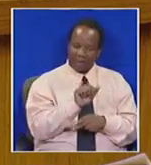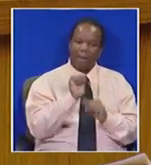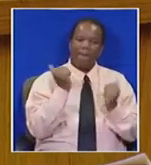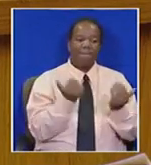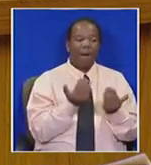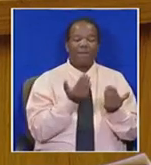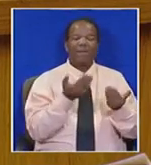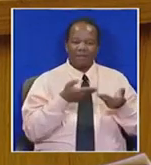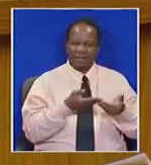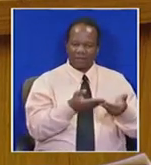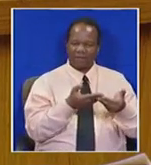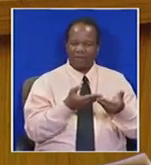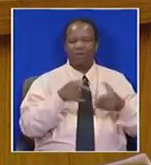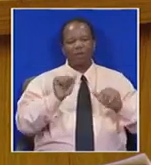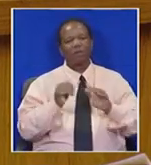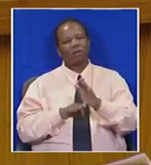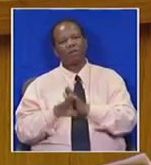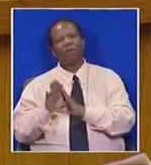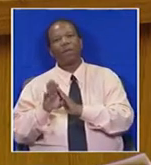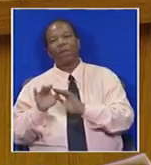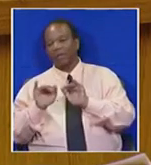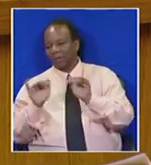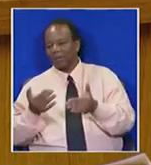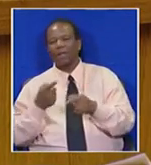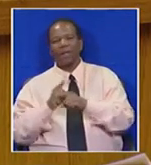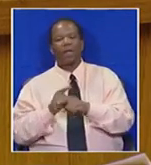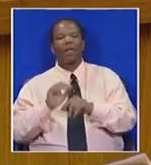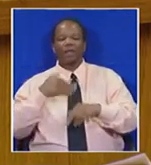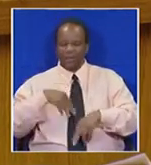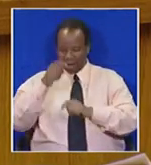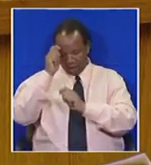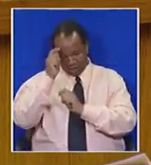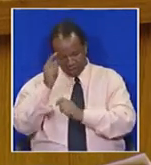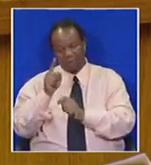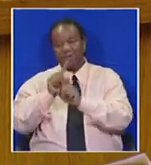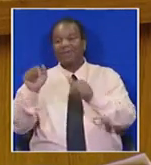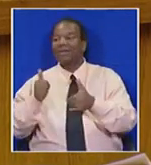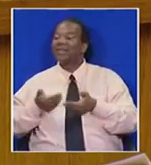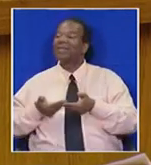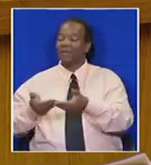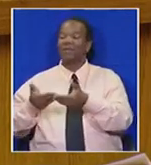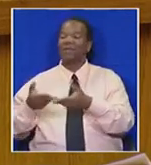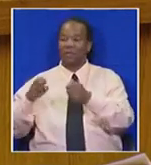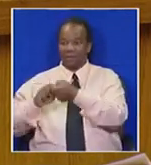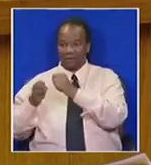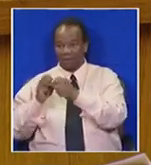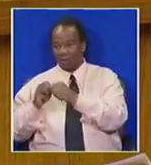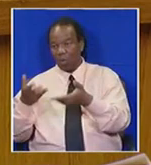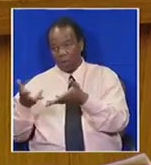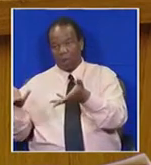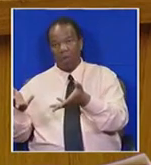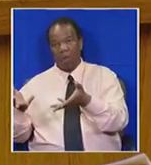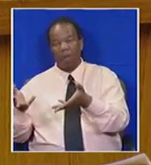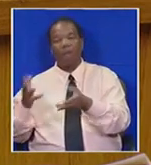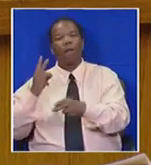in building a developmental state. It acknowledges the service delivery challenges in the public service and is